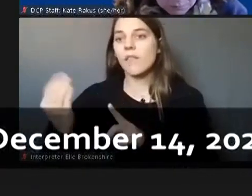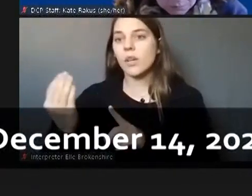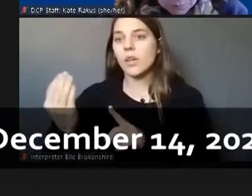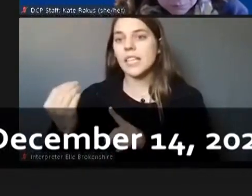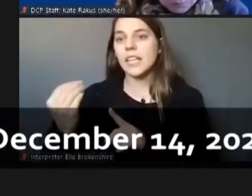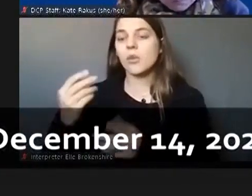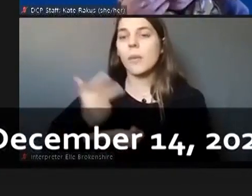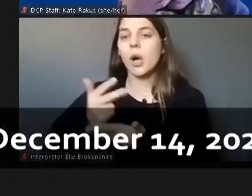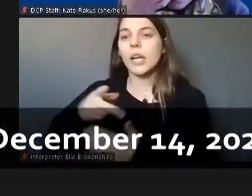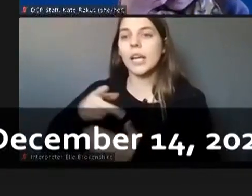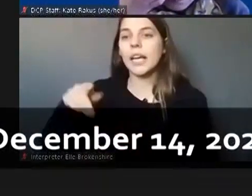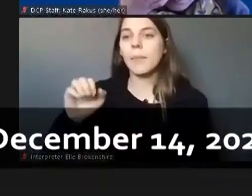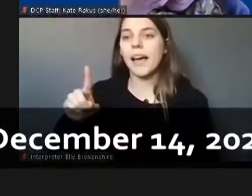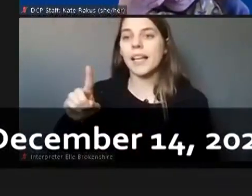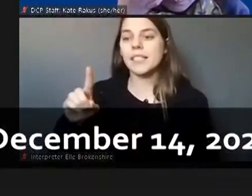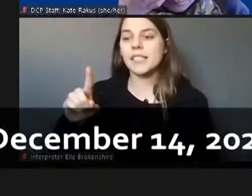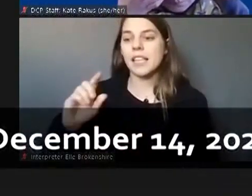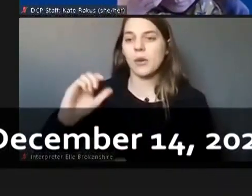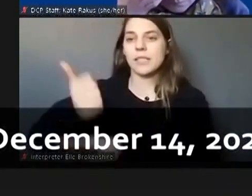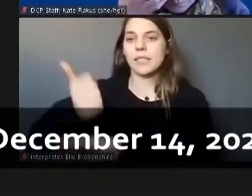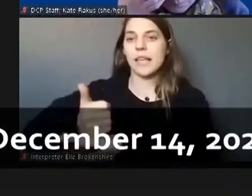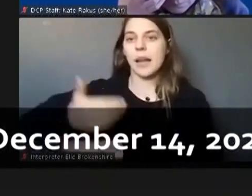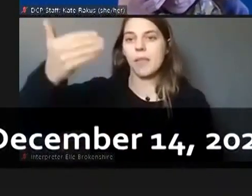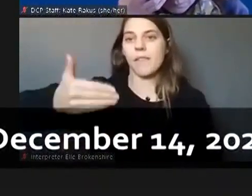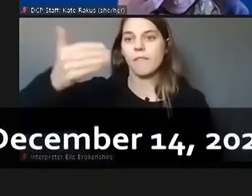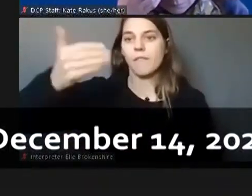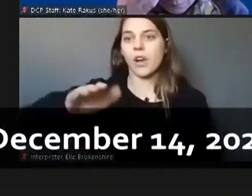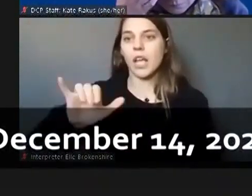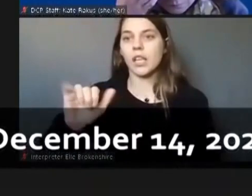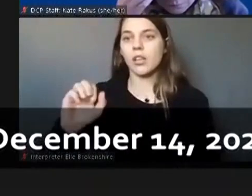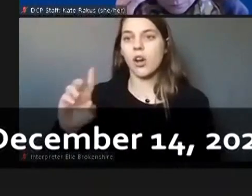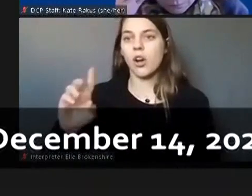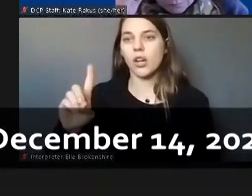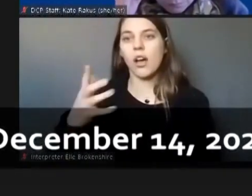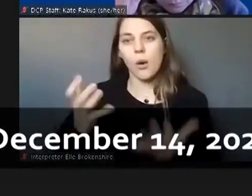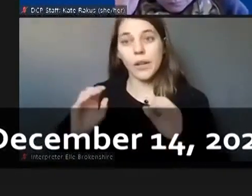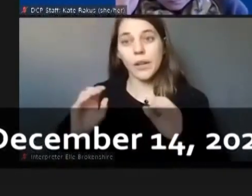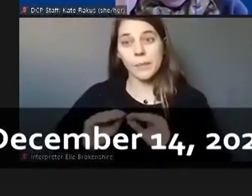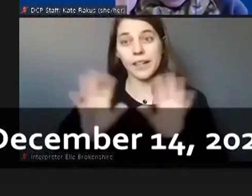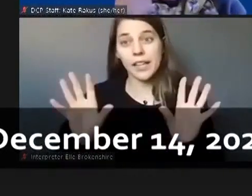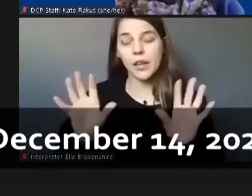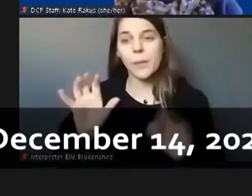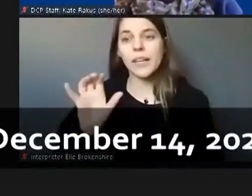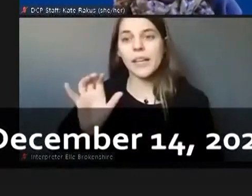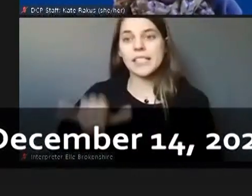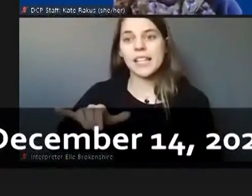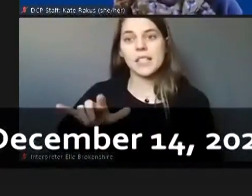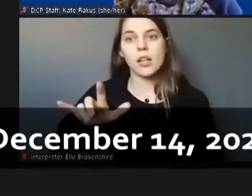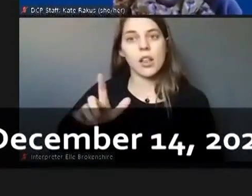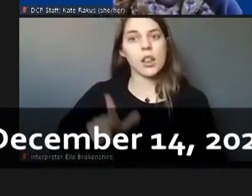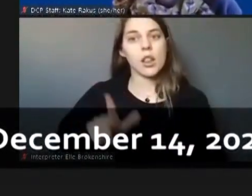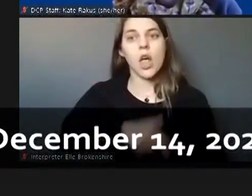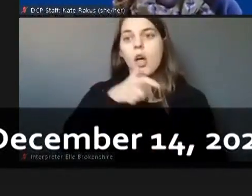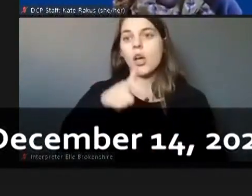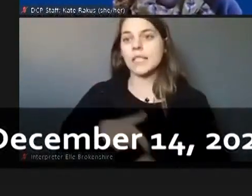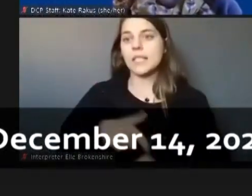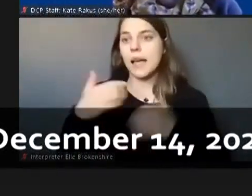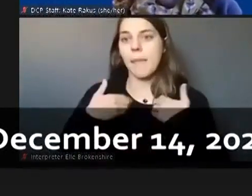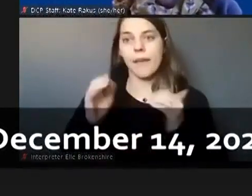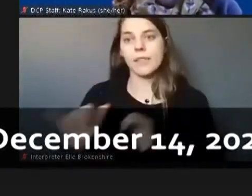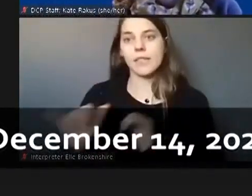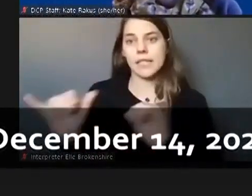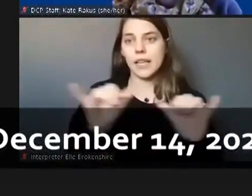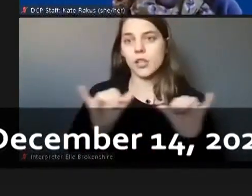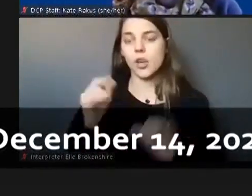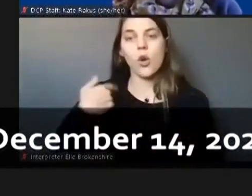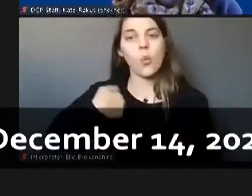located in the front yard. I want to be really clear, because this is sort of a long-standing standard in the city. We are not permitting,